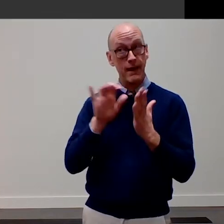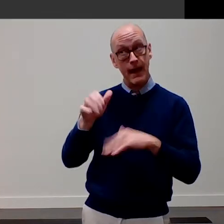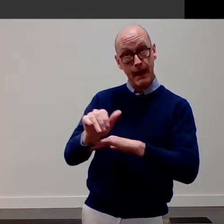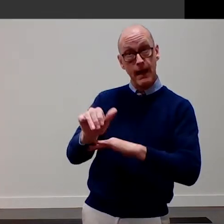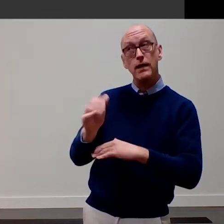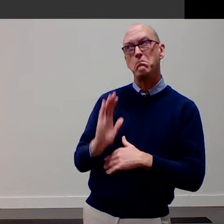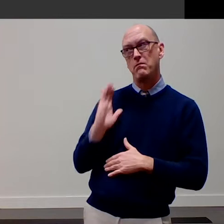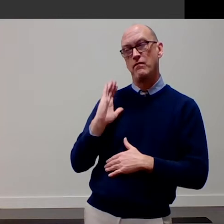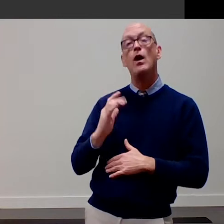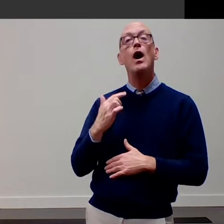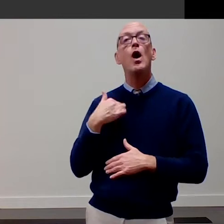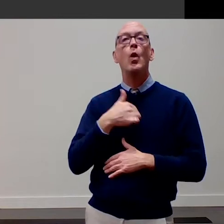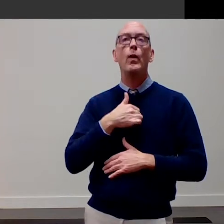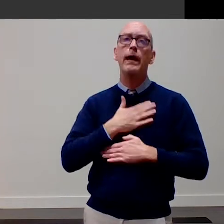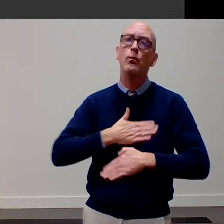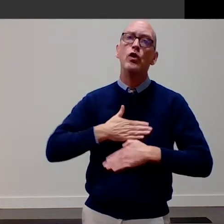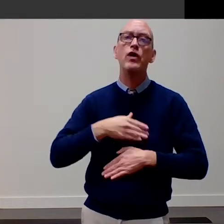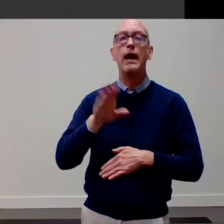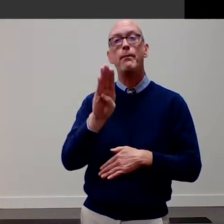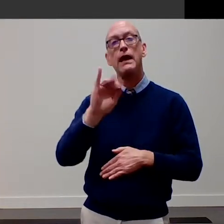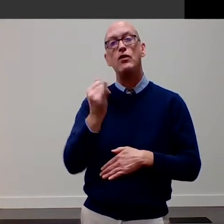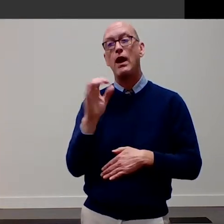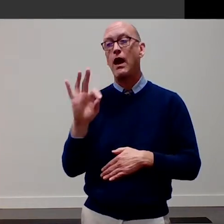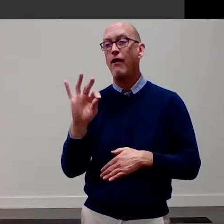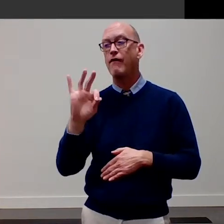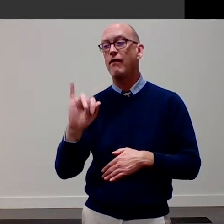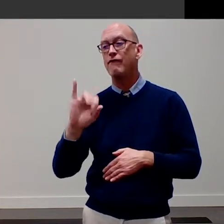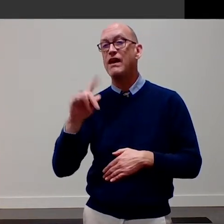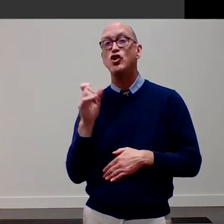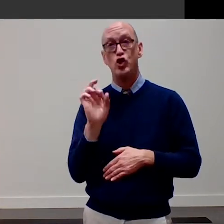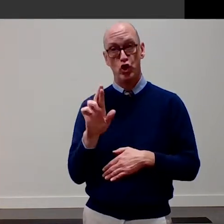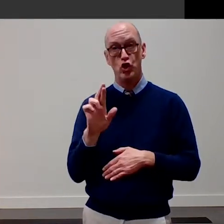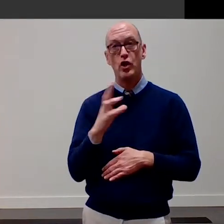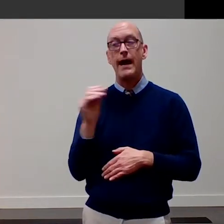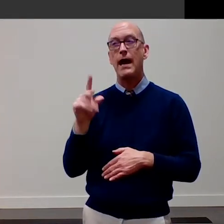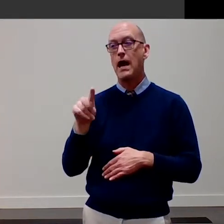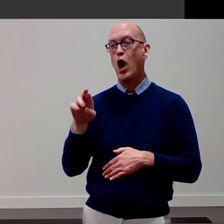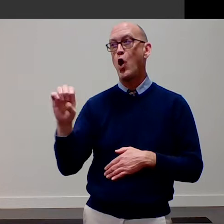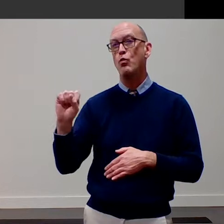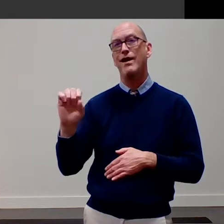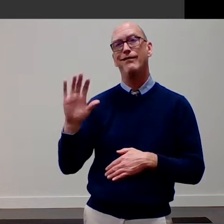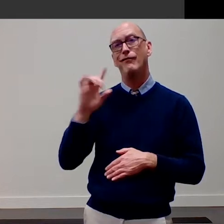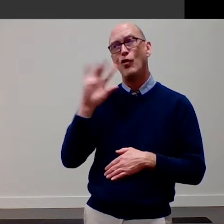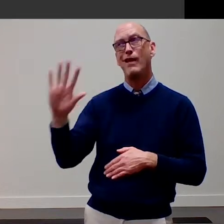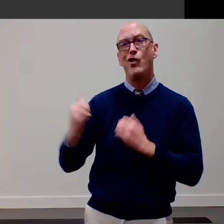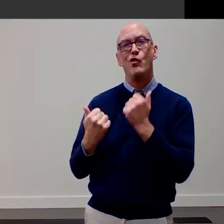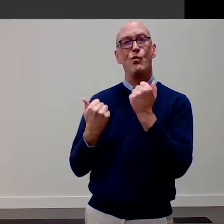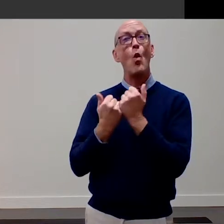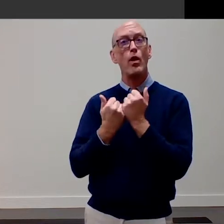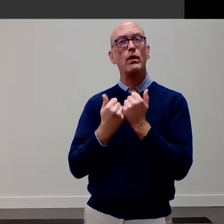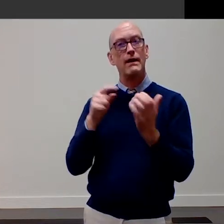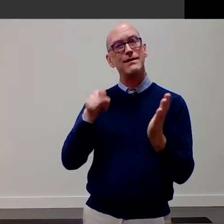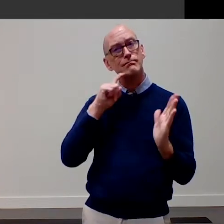so appreciate BJ Fisher as well as the press in regards to their support. But again, this